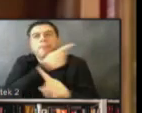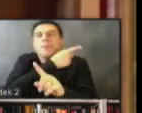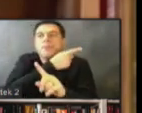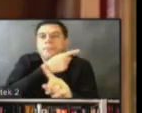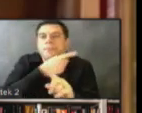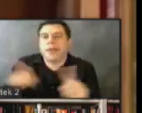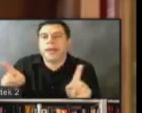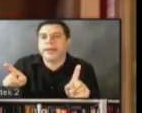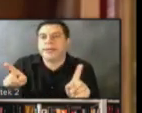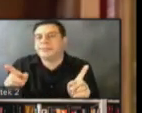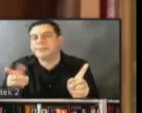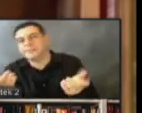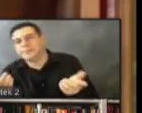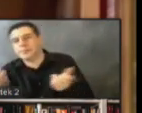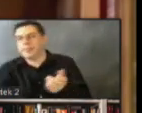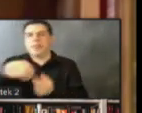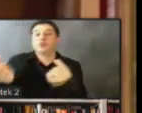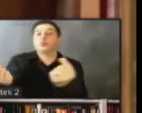what are the best policies